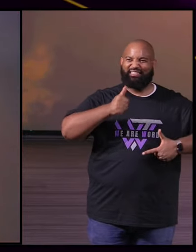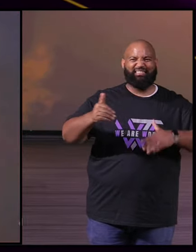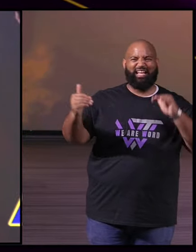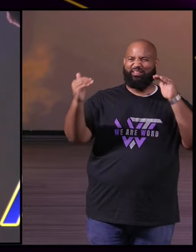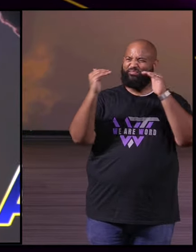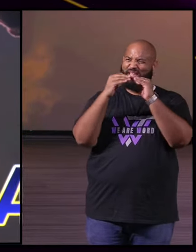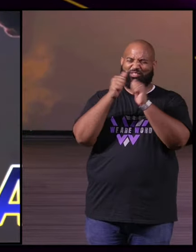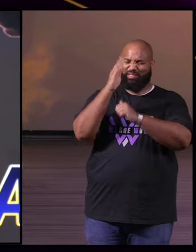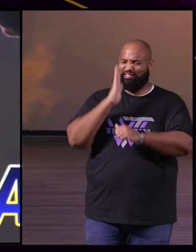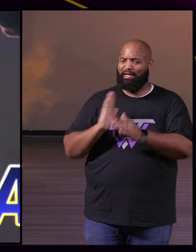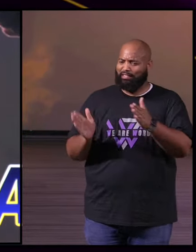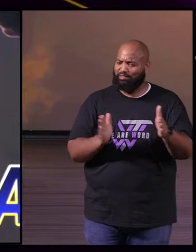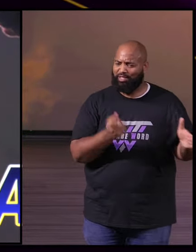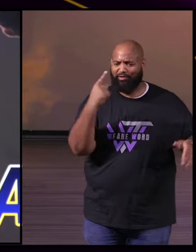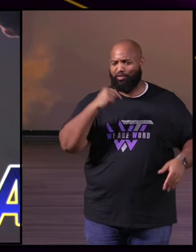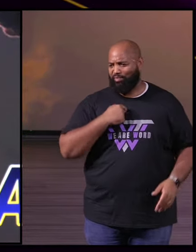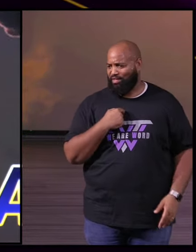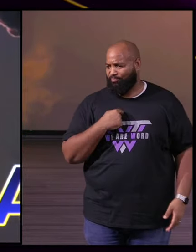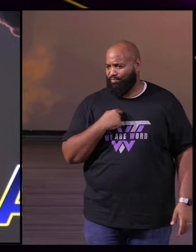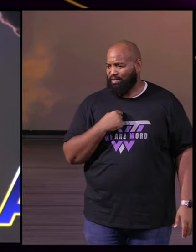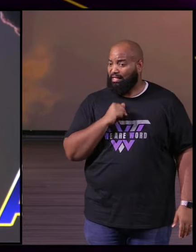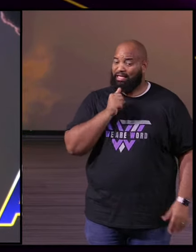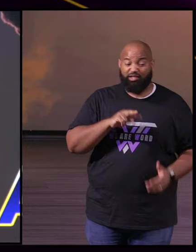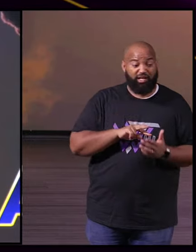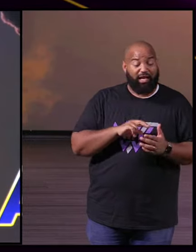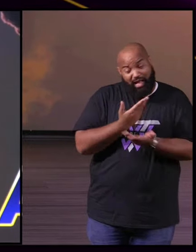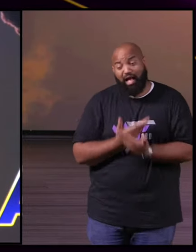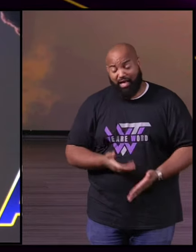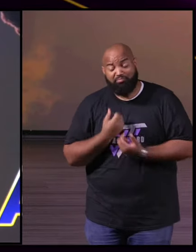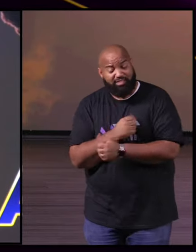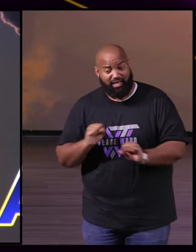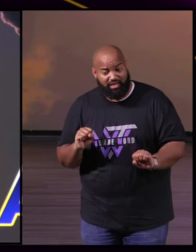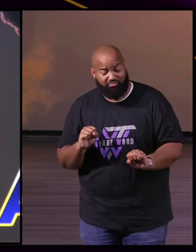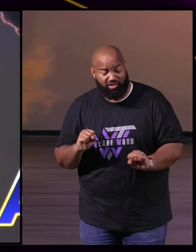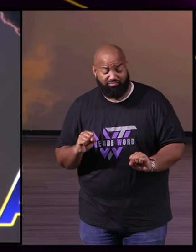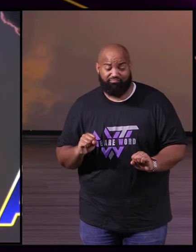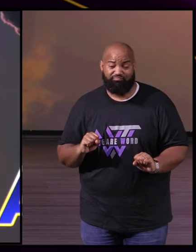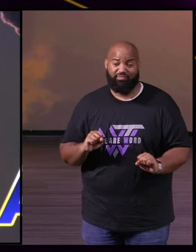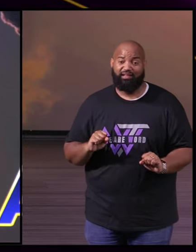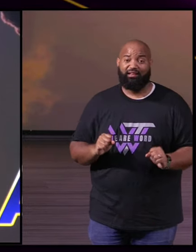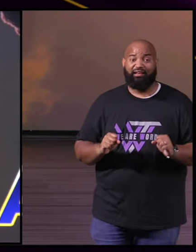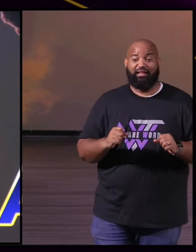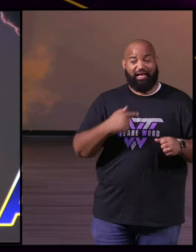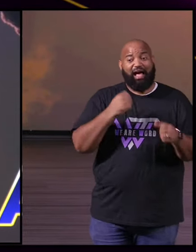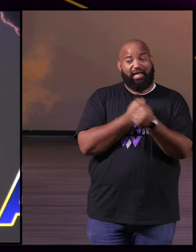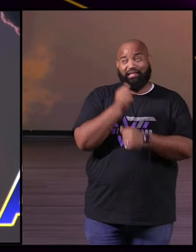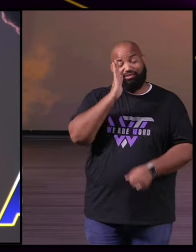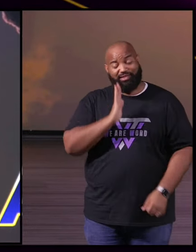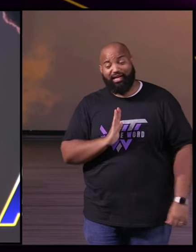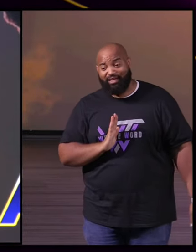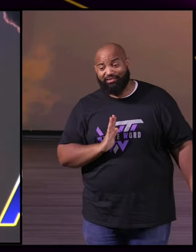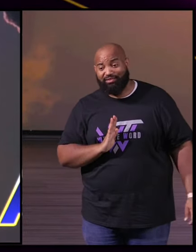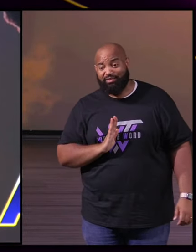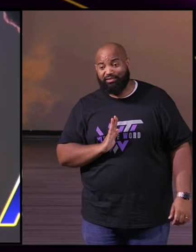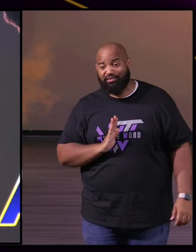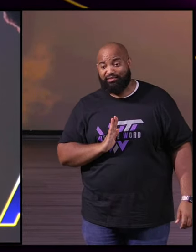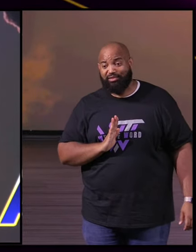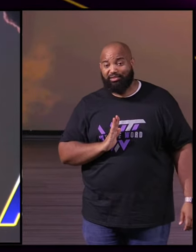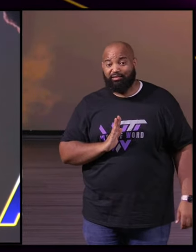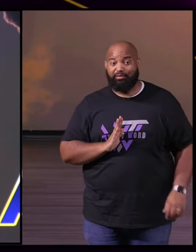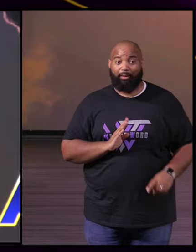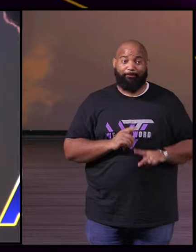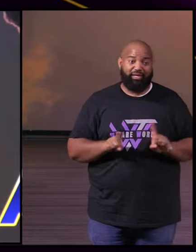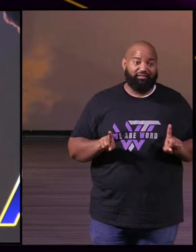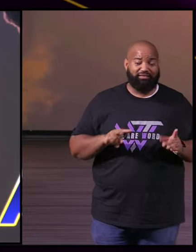sync. It doesn't mean that I'm not saved. It doesn't mean I don't love God. If it means anything